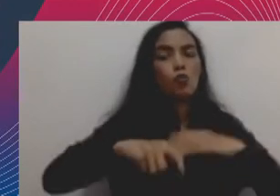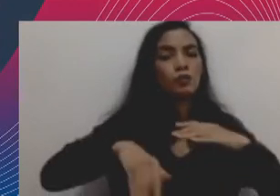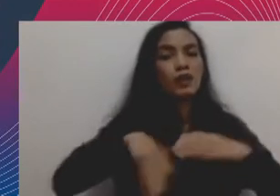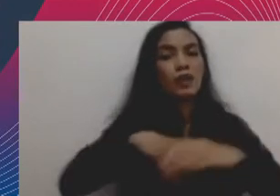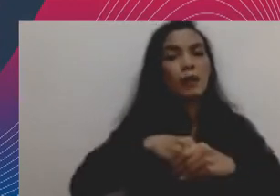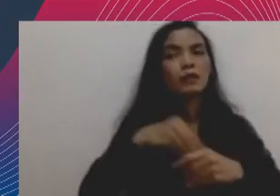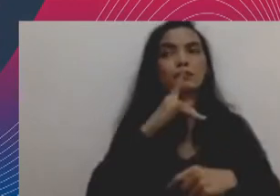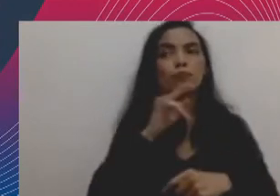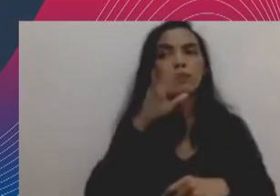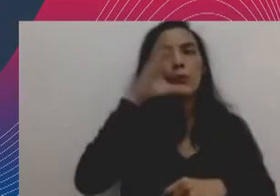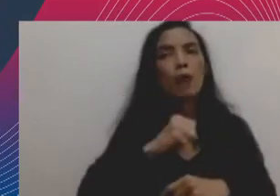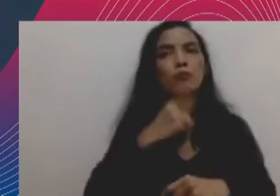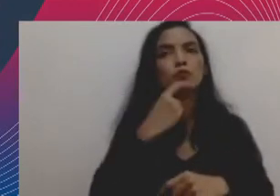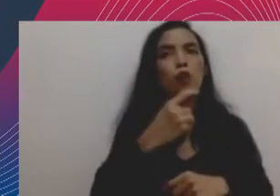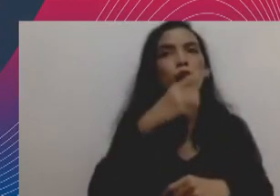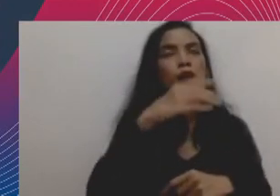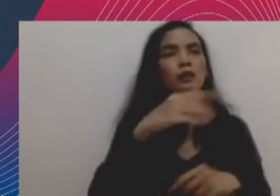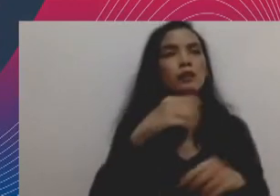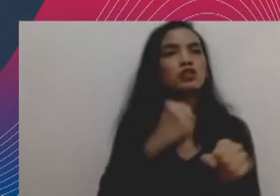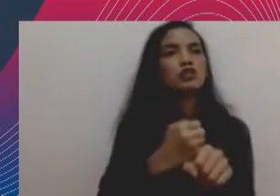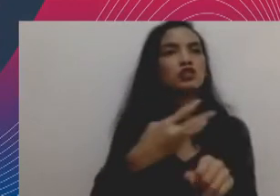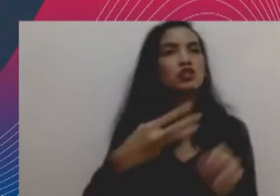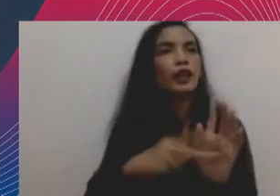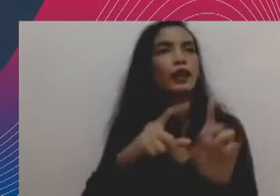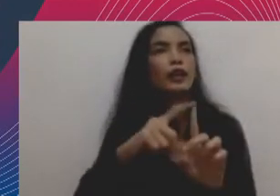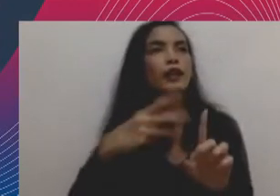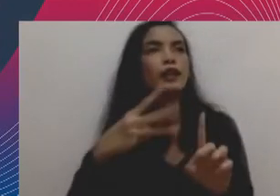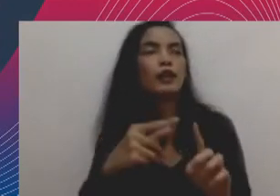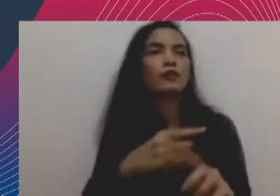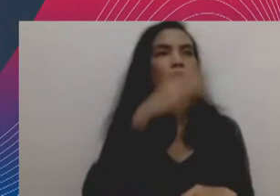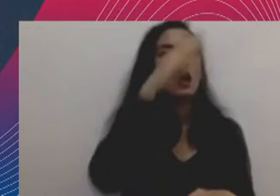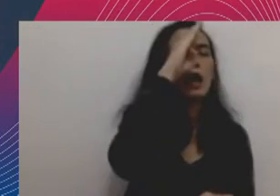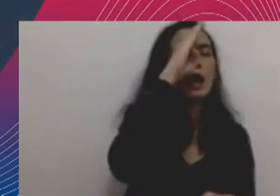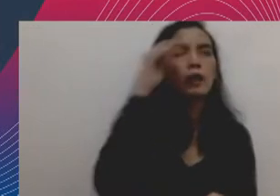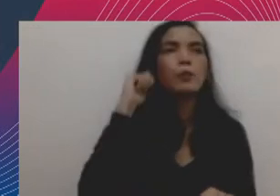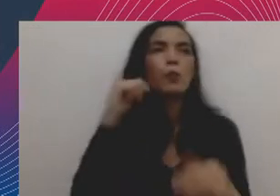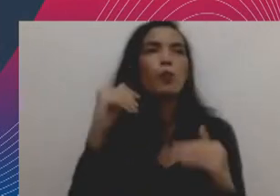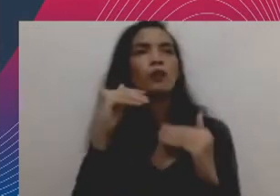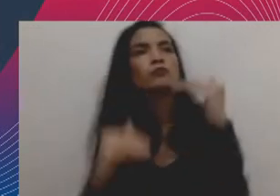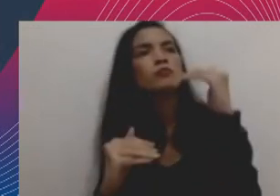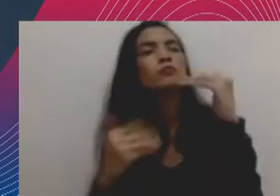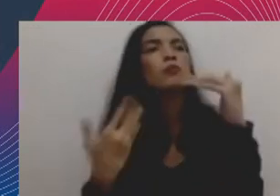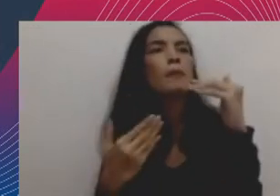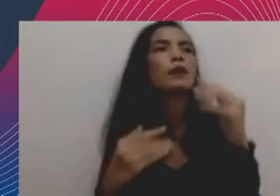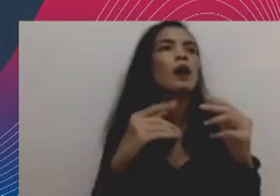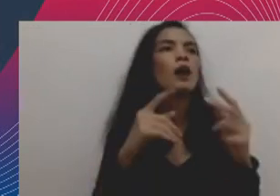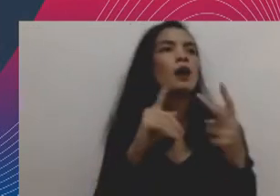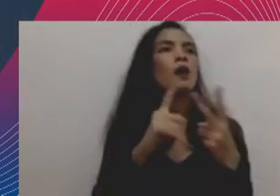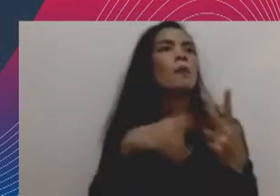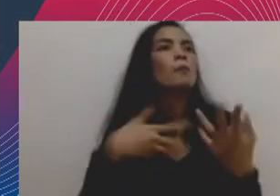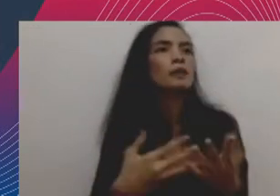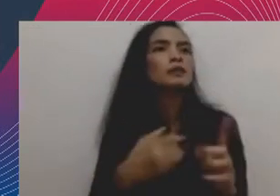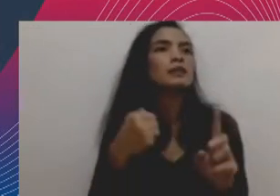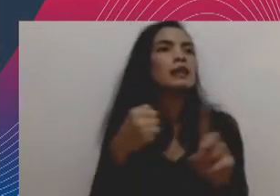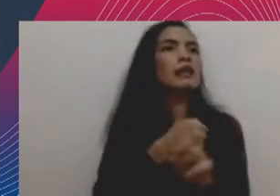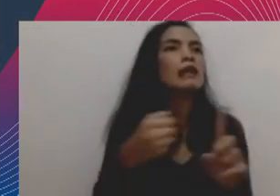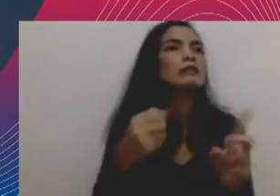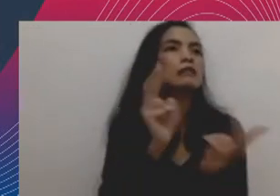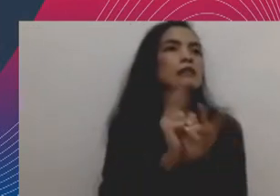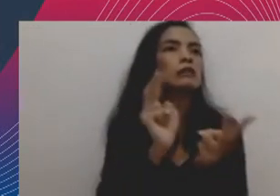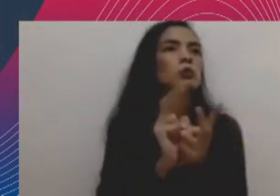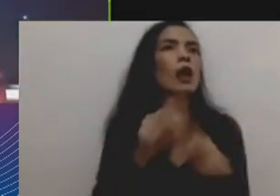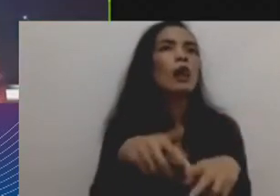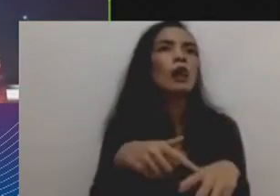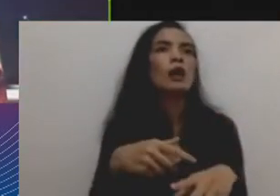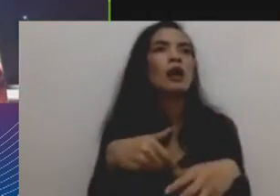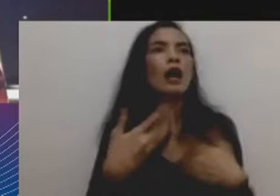that it will influence their decision making in, you know, in tackling the gender based violence, yeah, stuff like that. I think.